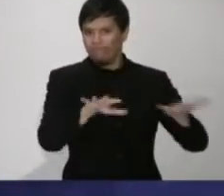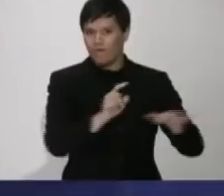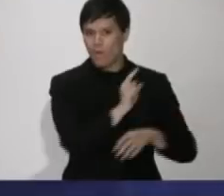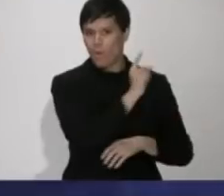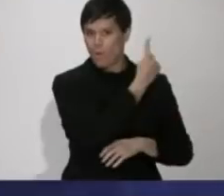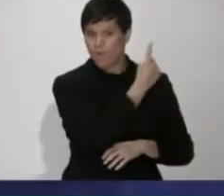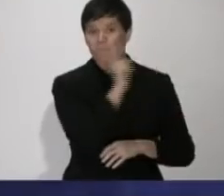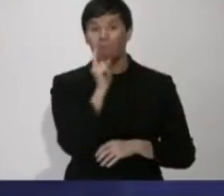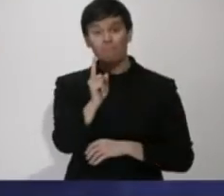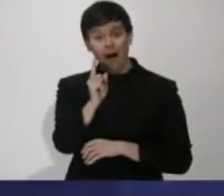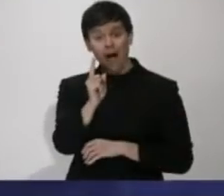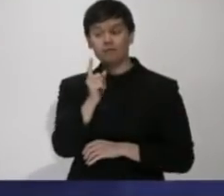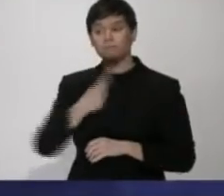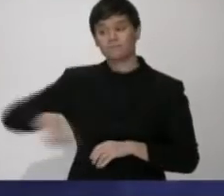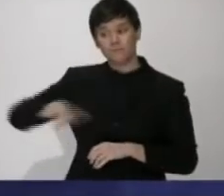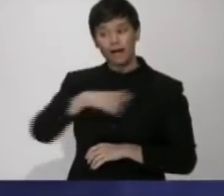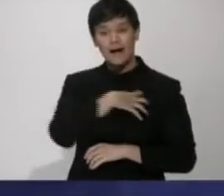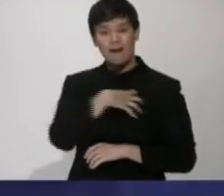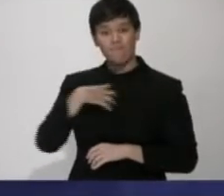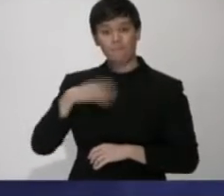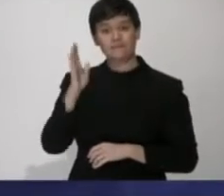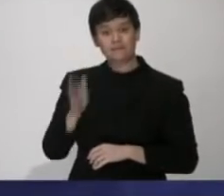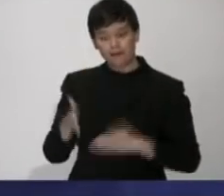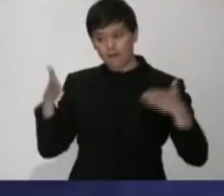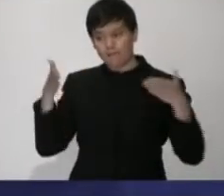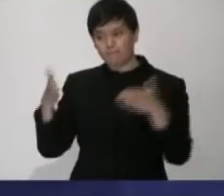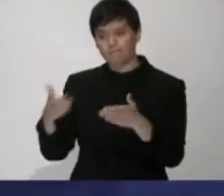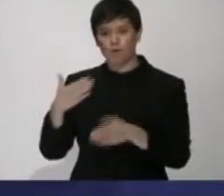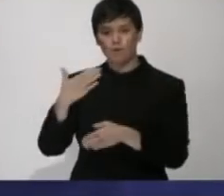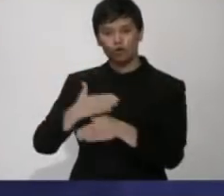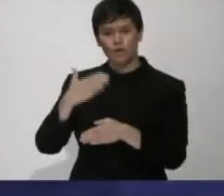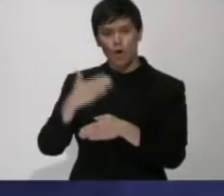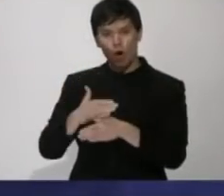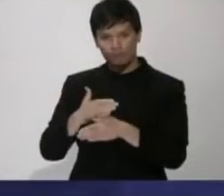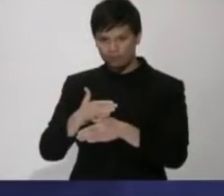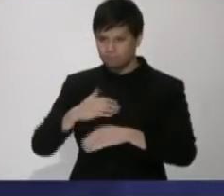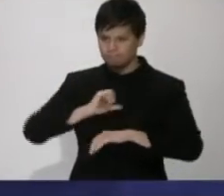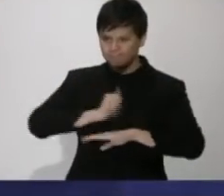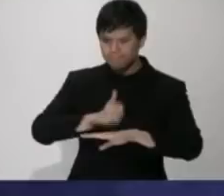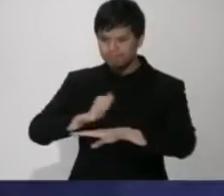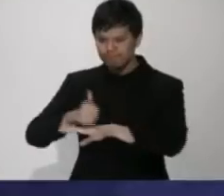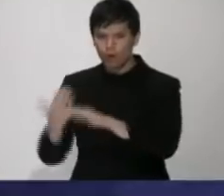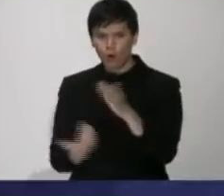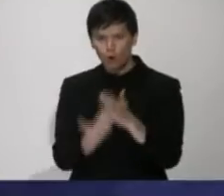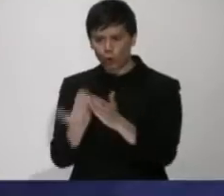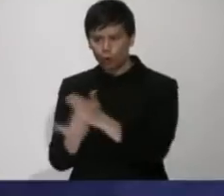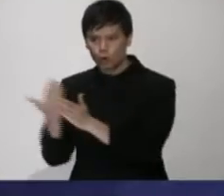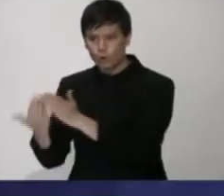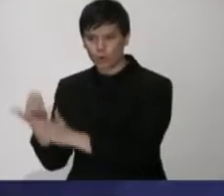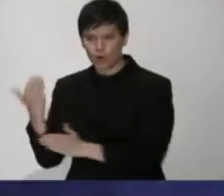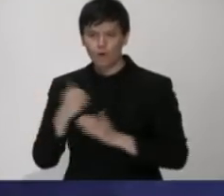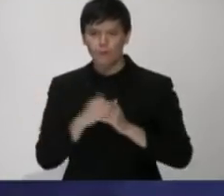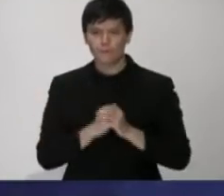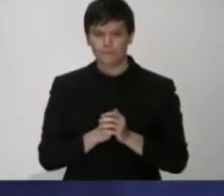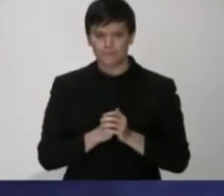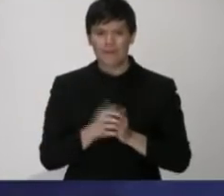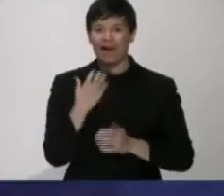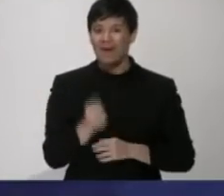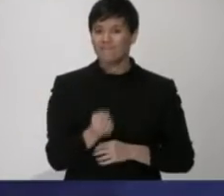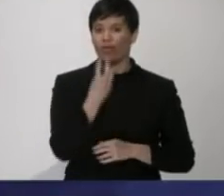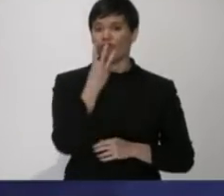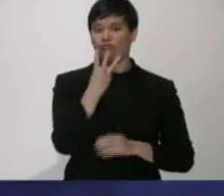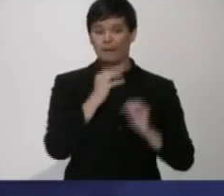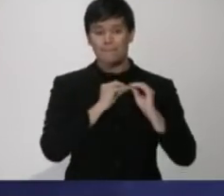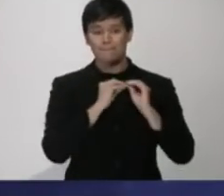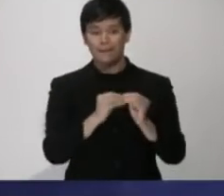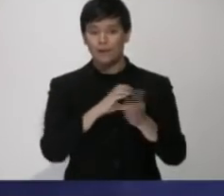jobs around the country. As you know, the government has been rolling out shovel-ready infrastructure announcements from the $3 billion put aside at the